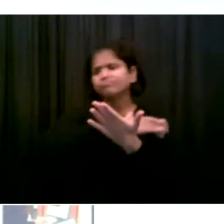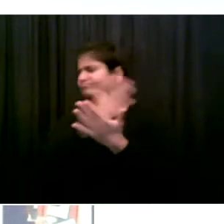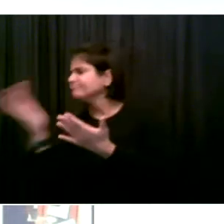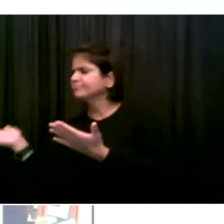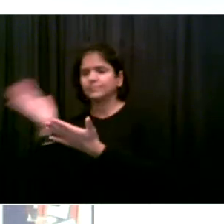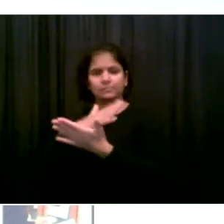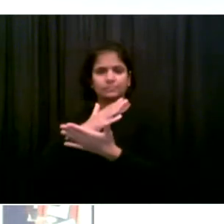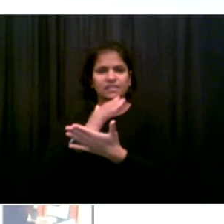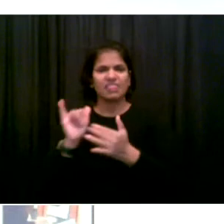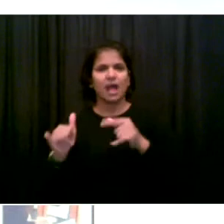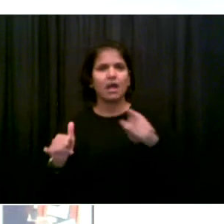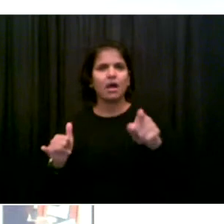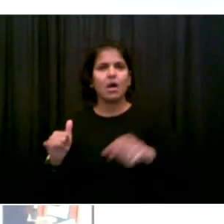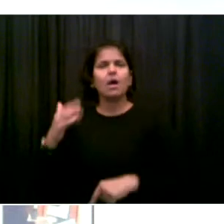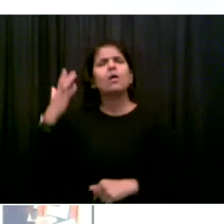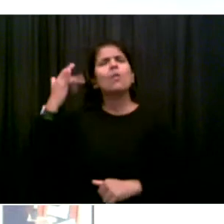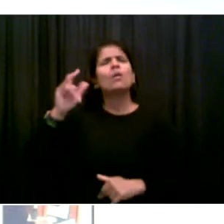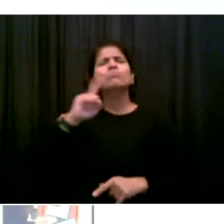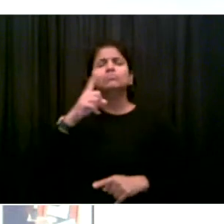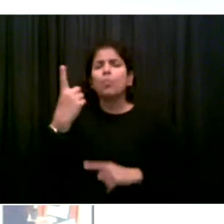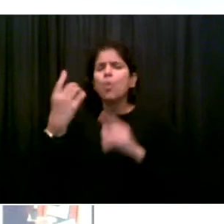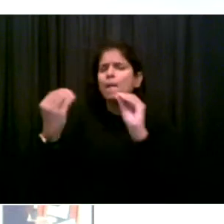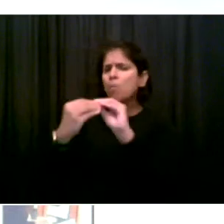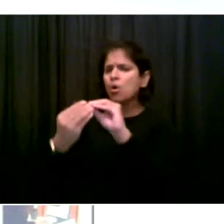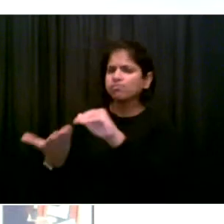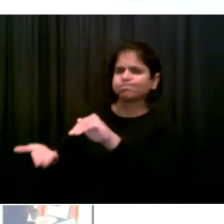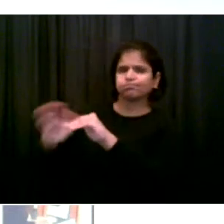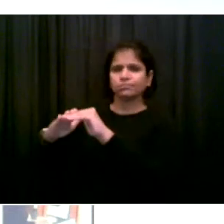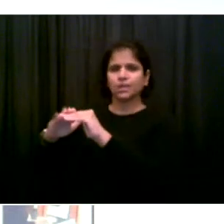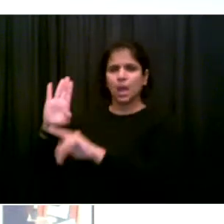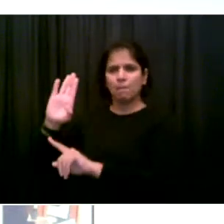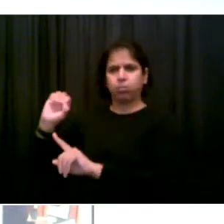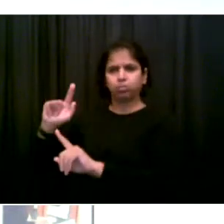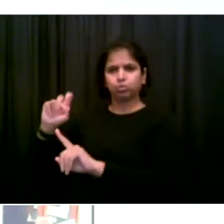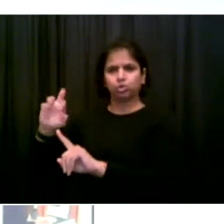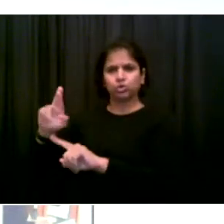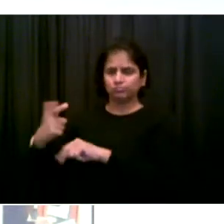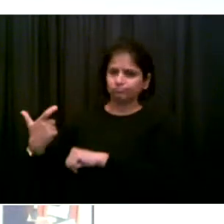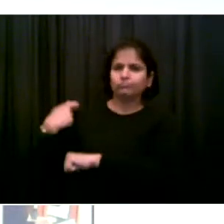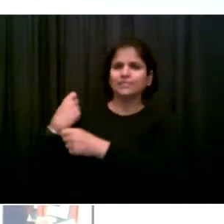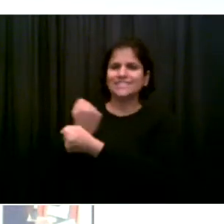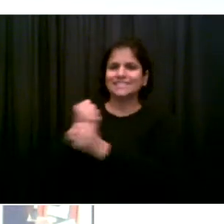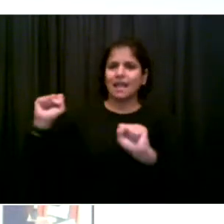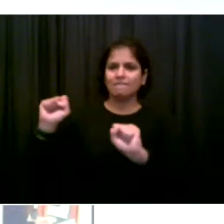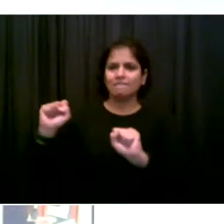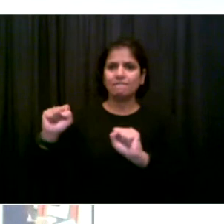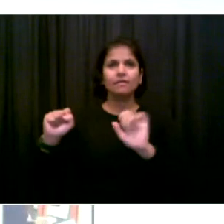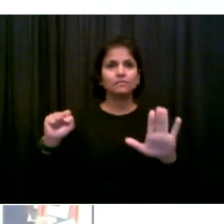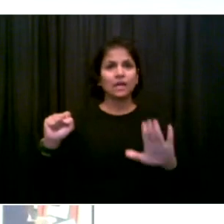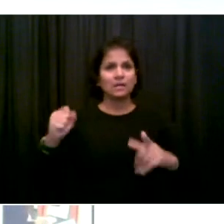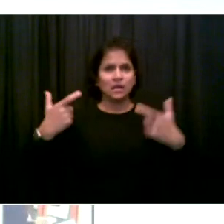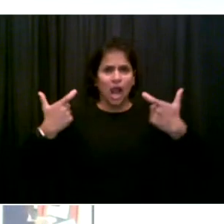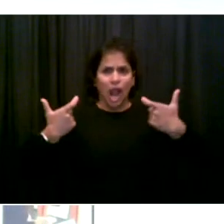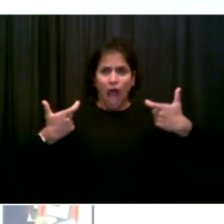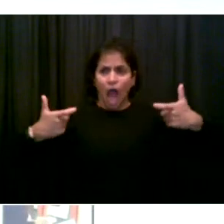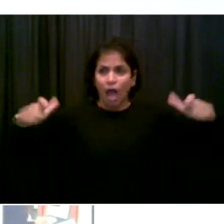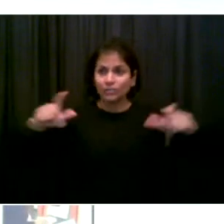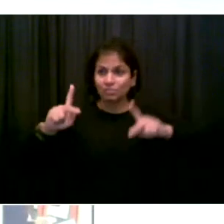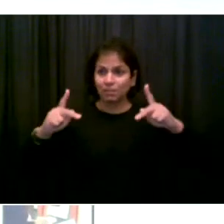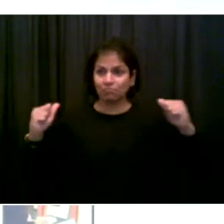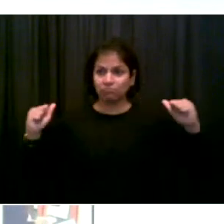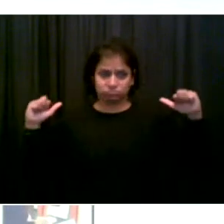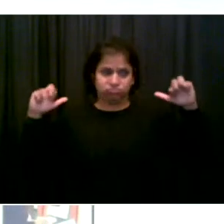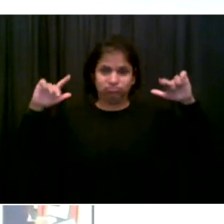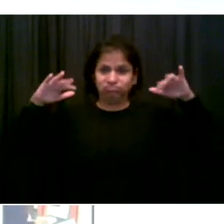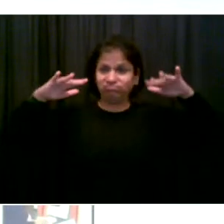of safety, one more precaution, particularly when you have groups of people coming together due to gatherings or travel. But I'll turn to